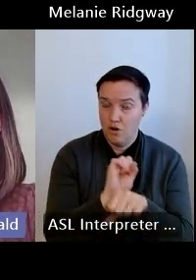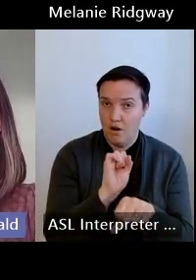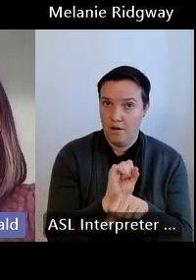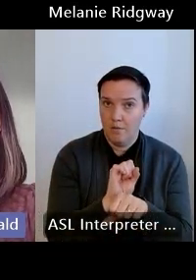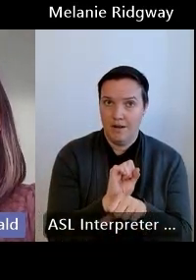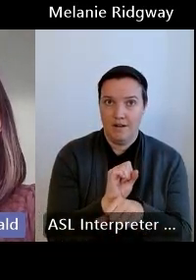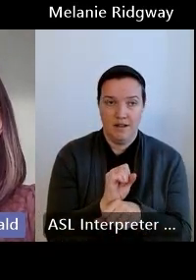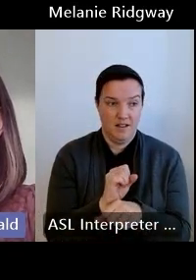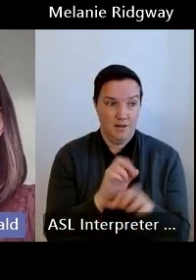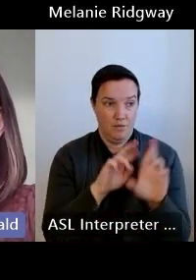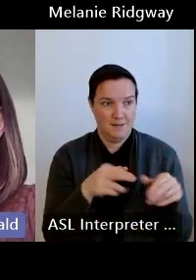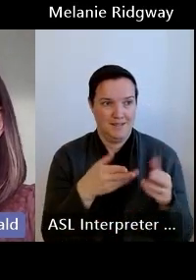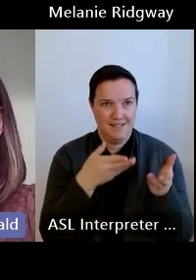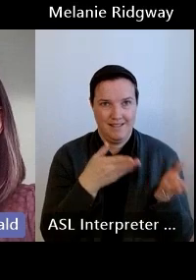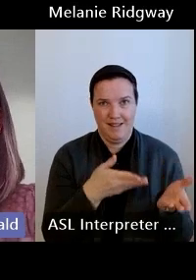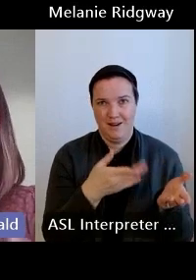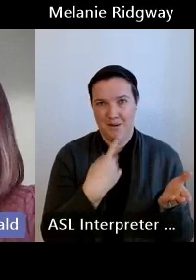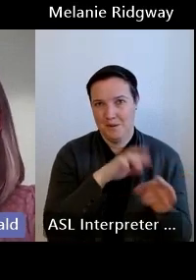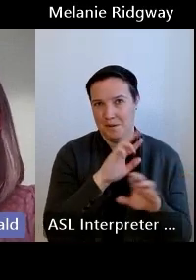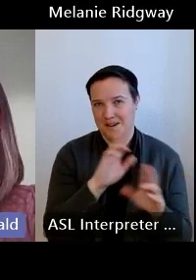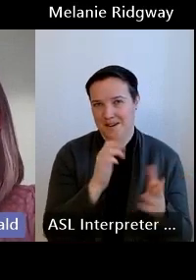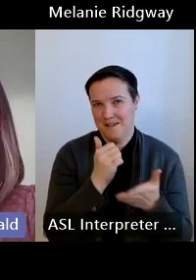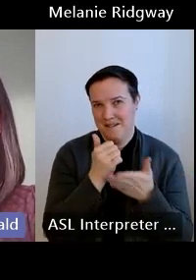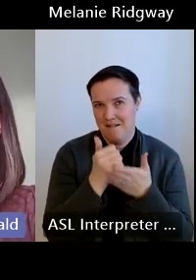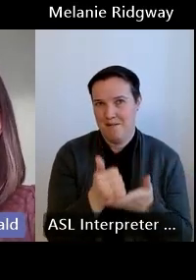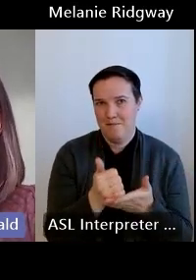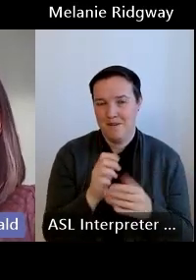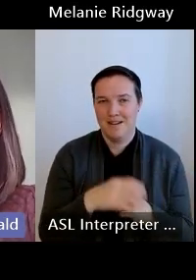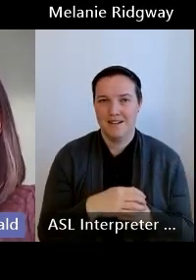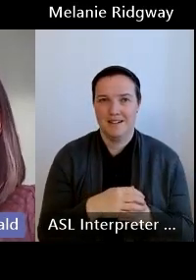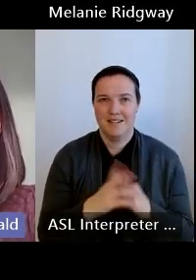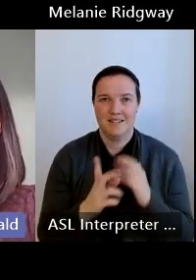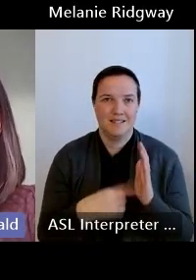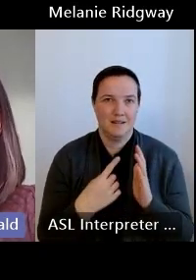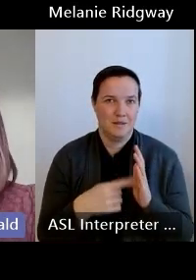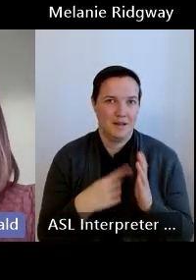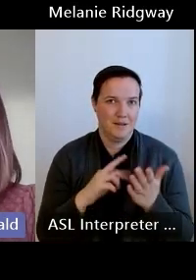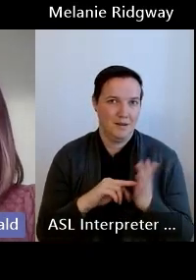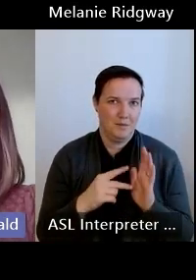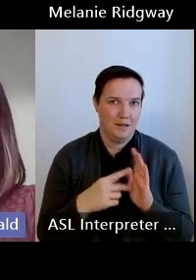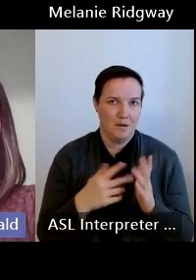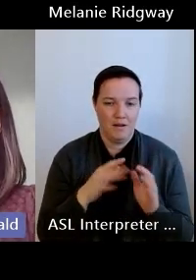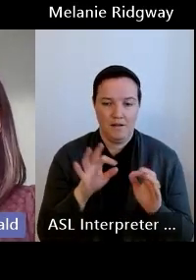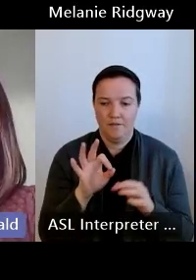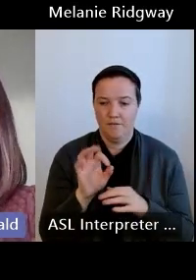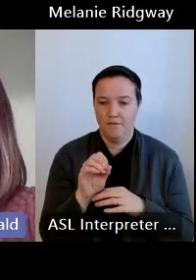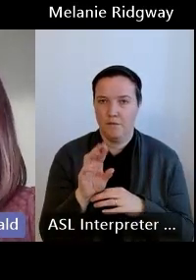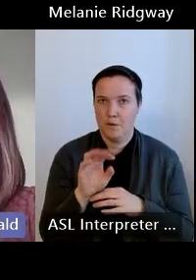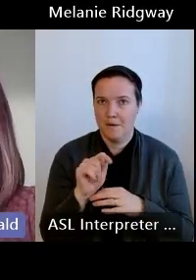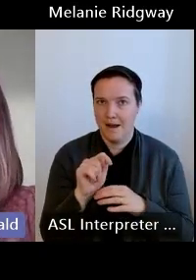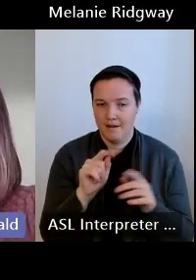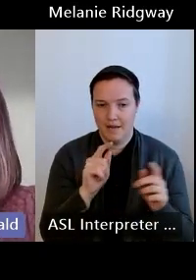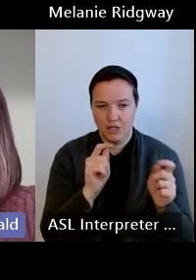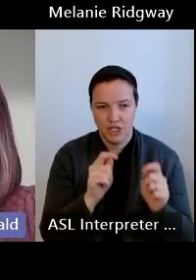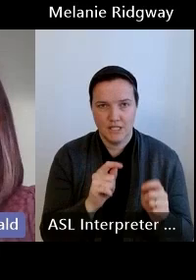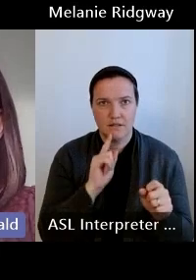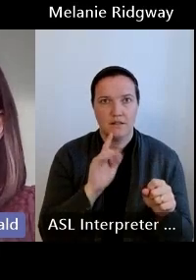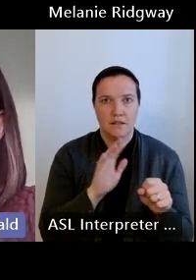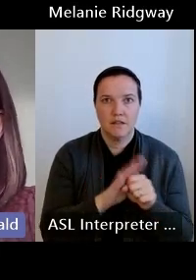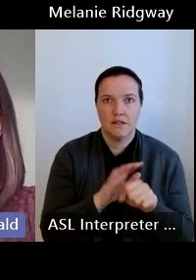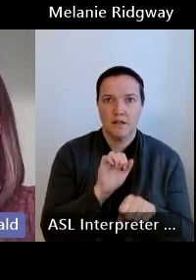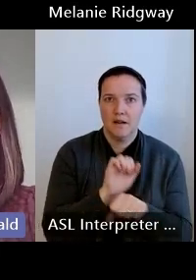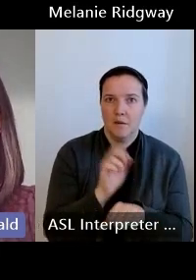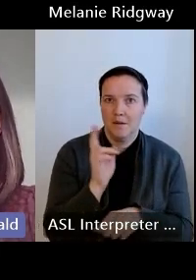we're ready to help you. And sometimes that just means adjusting formatting or kind of verifying the